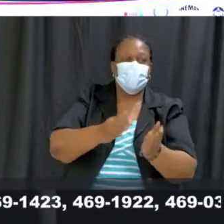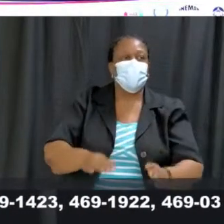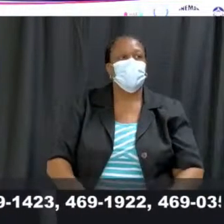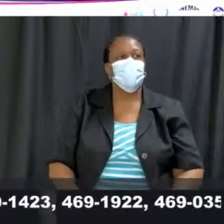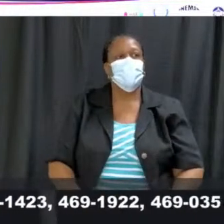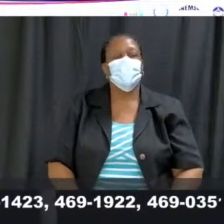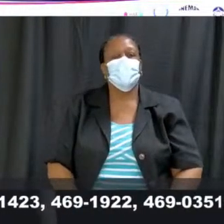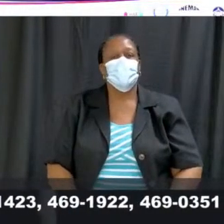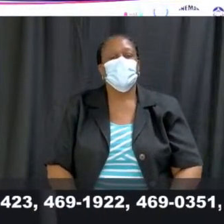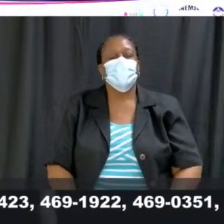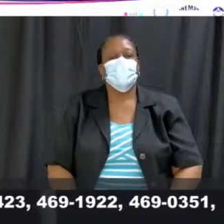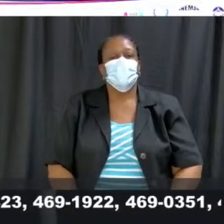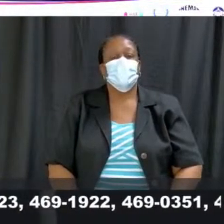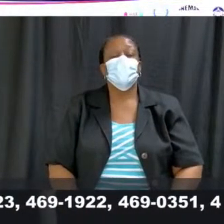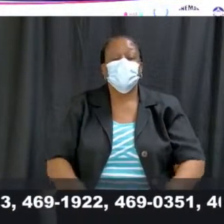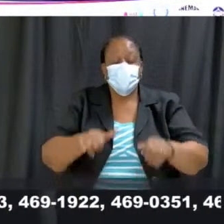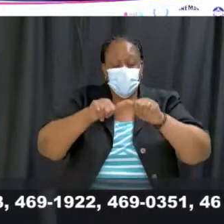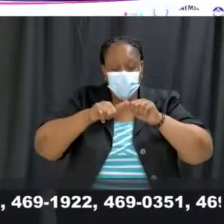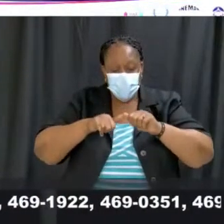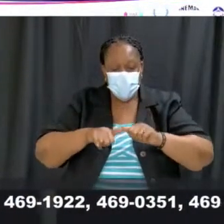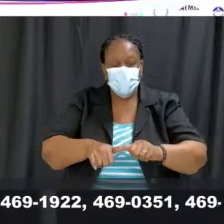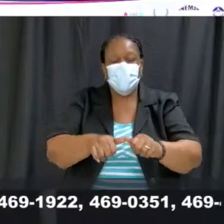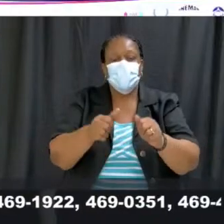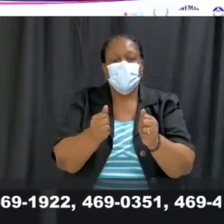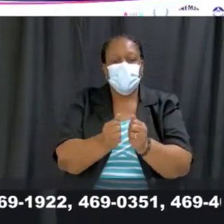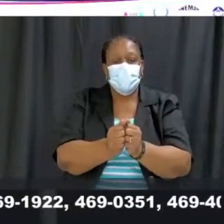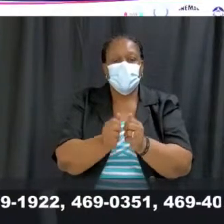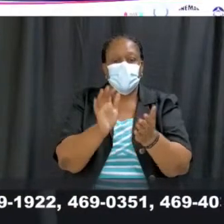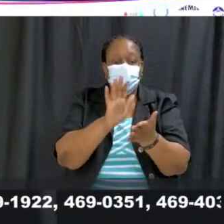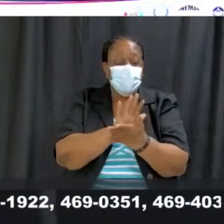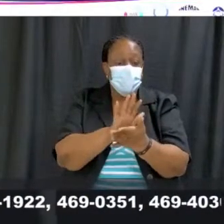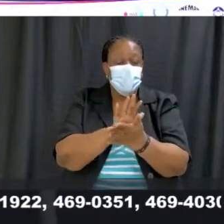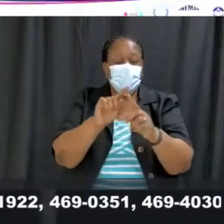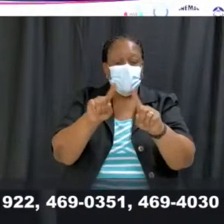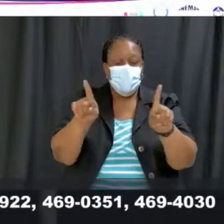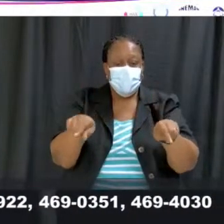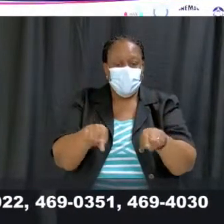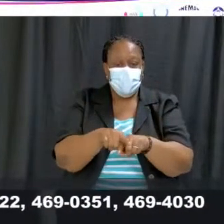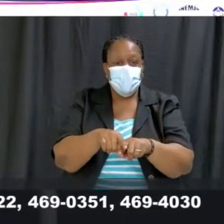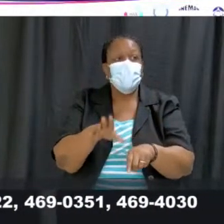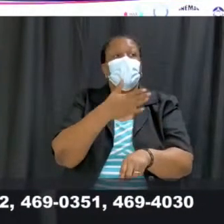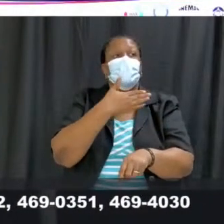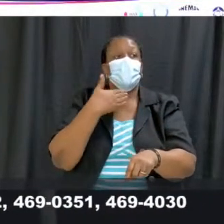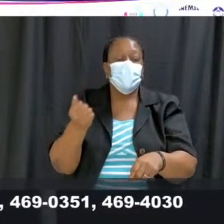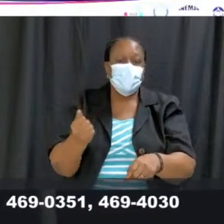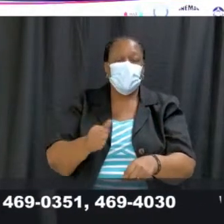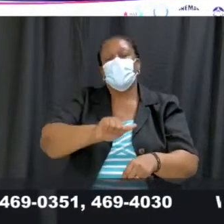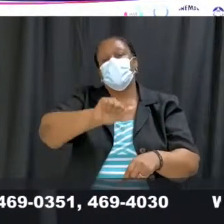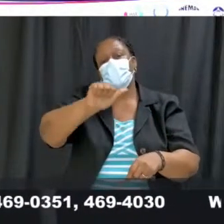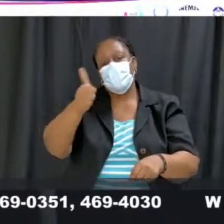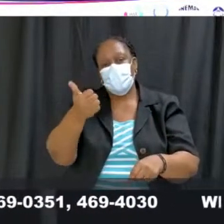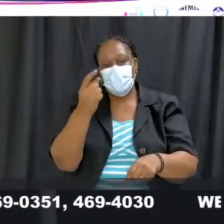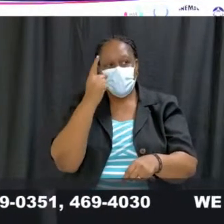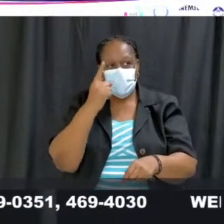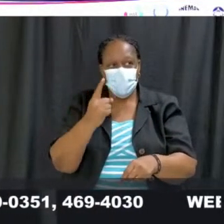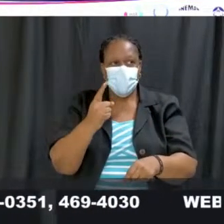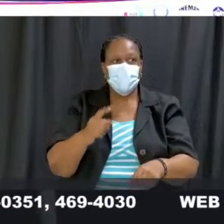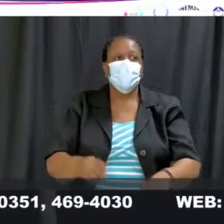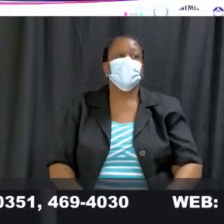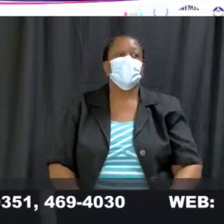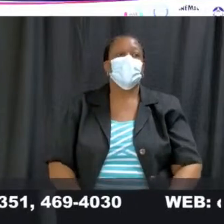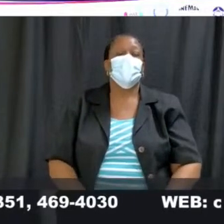the physical copy of the card, as well as having the electronic, because there are some persons who still are not